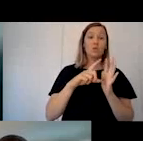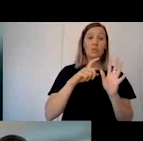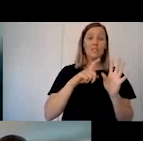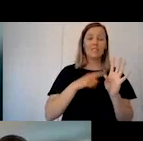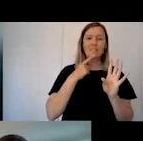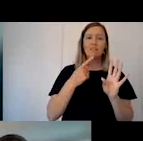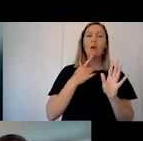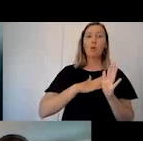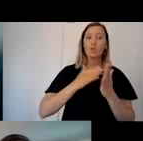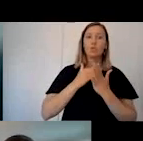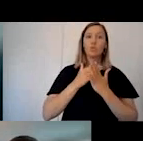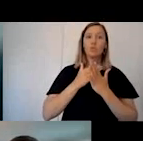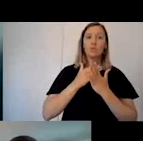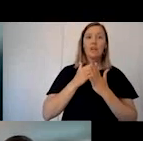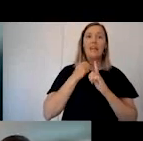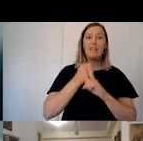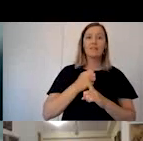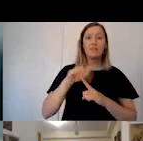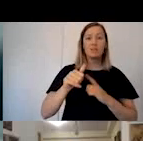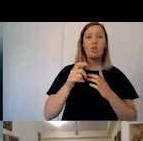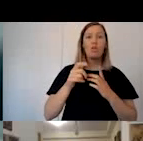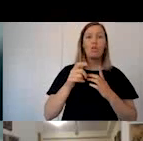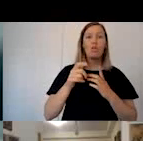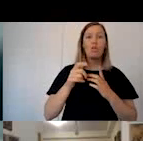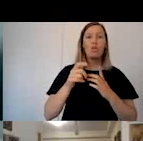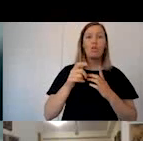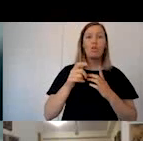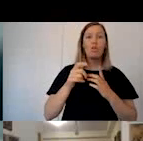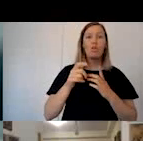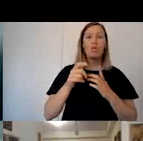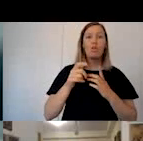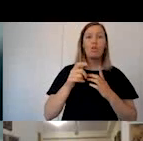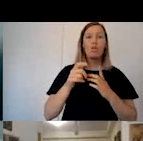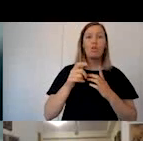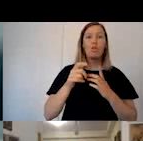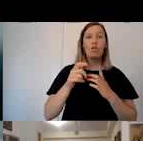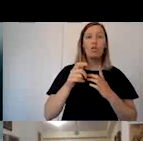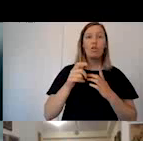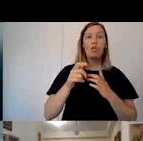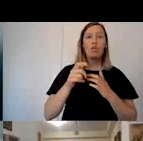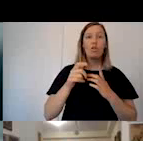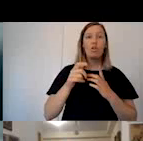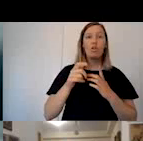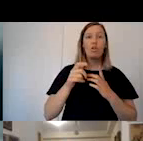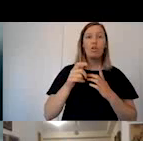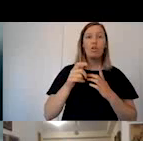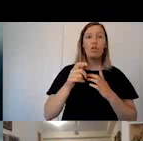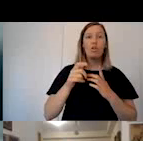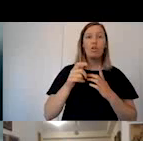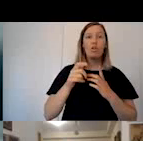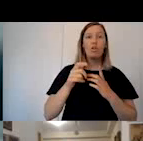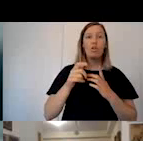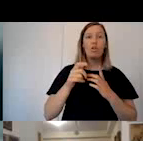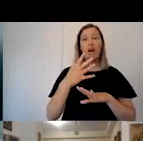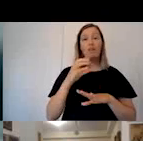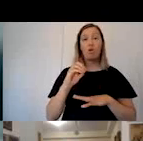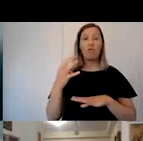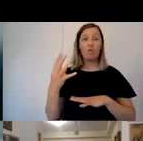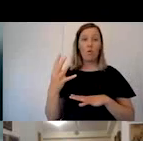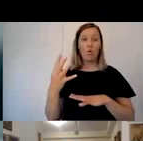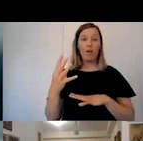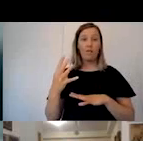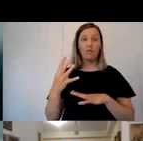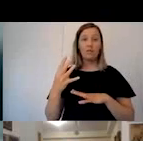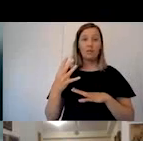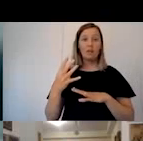Conference. The Leadership Conference in the 1970s, when 504 came through, 504 really was